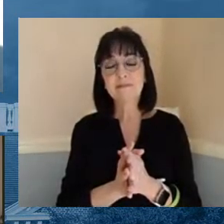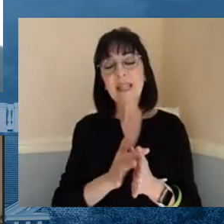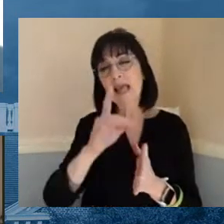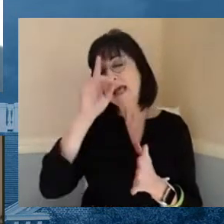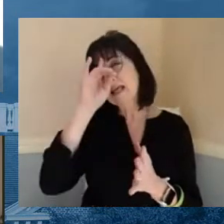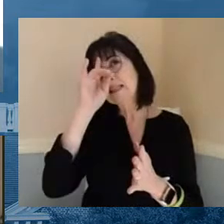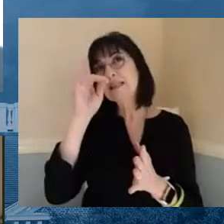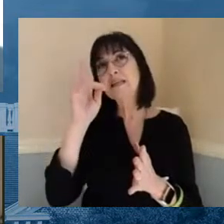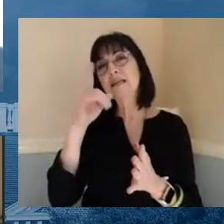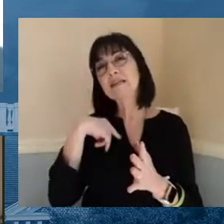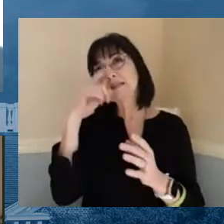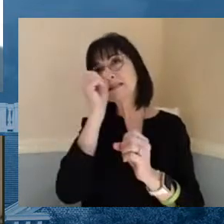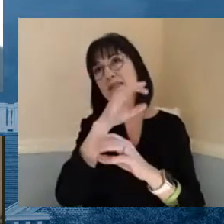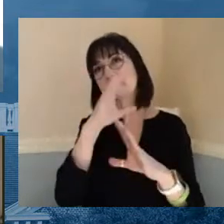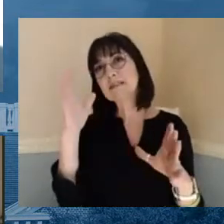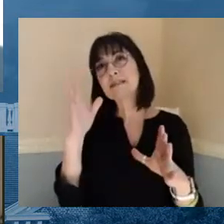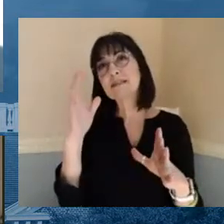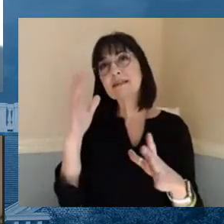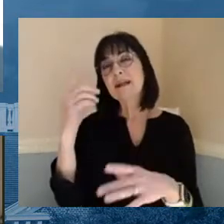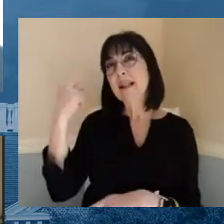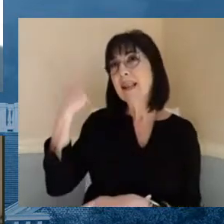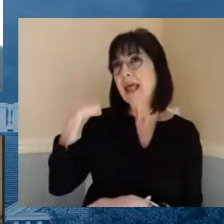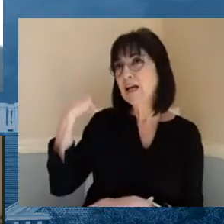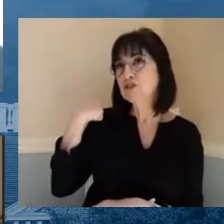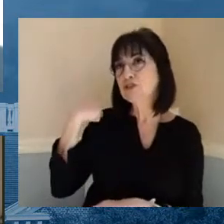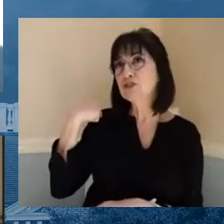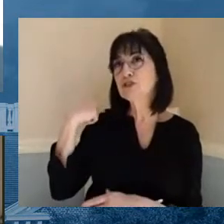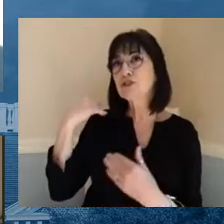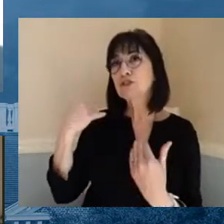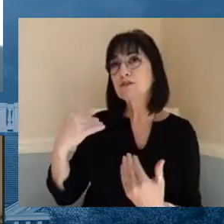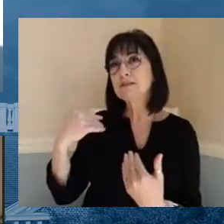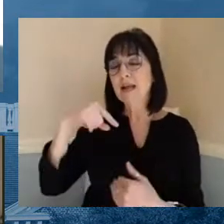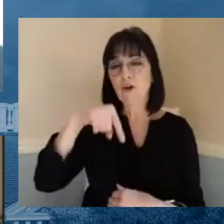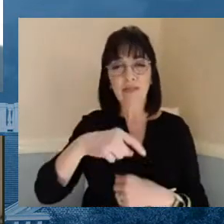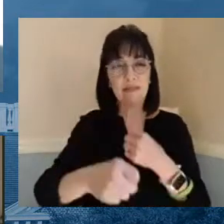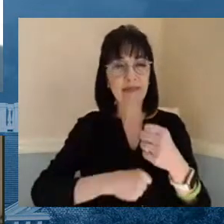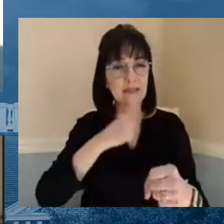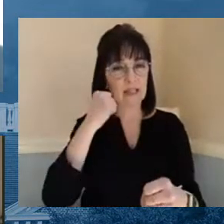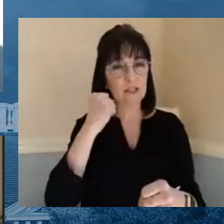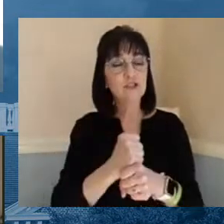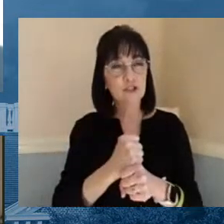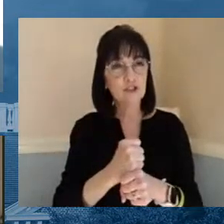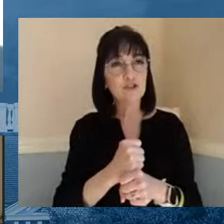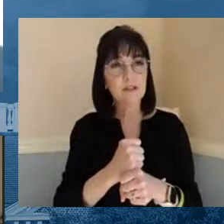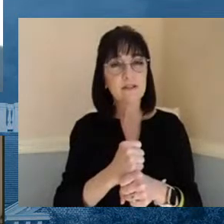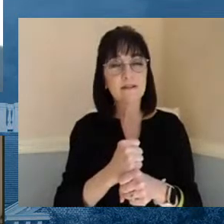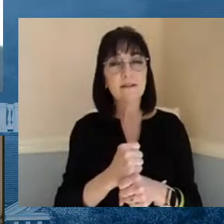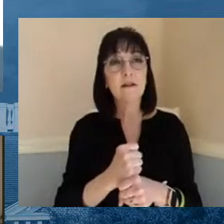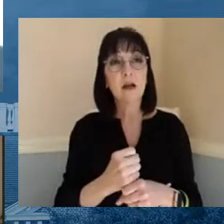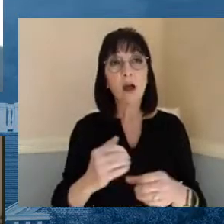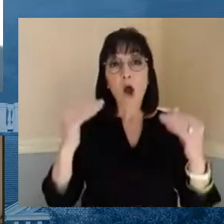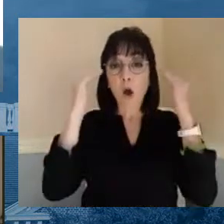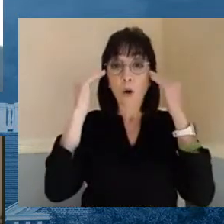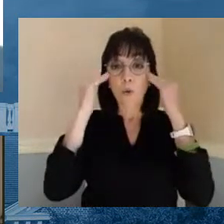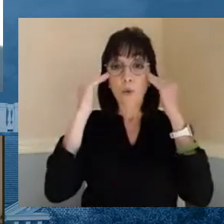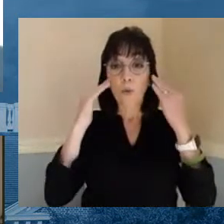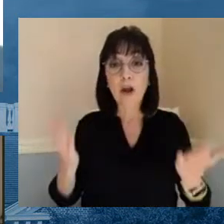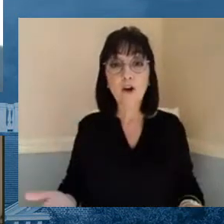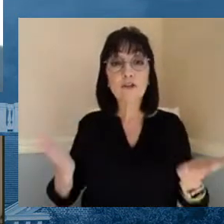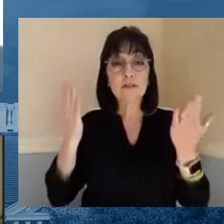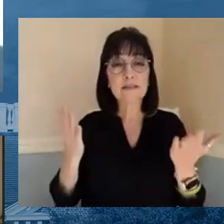it began last year, we've moved away from kind of awareness to acceptance and inclusion. And that's really what it's